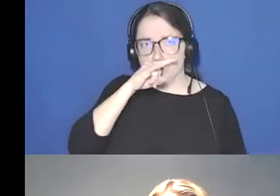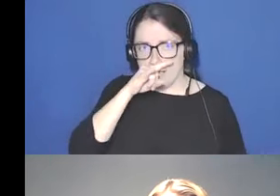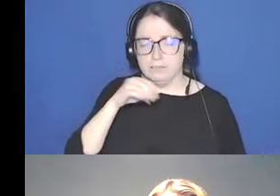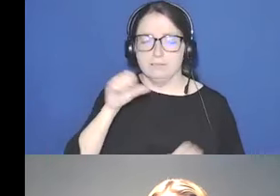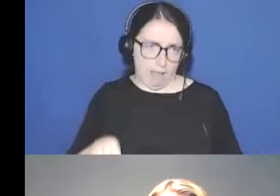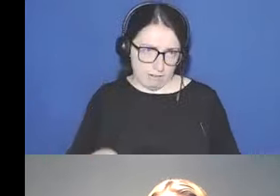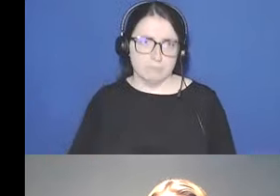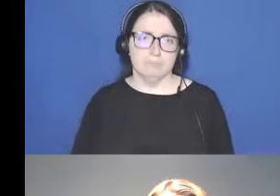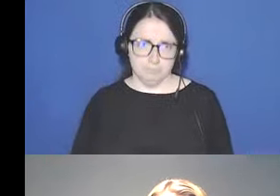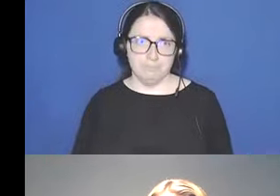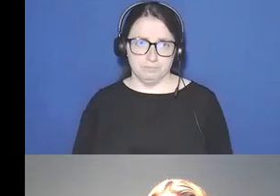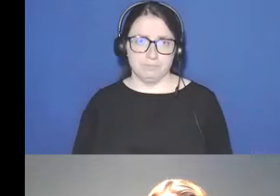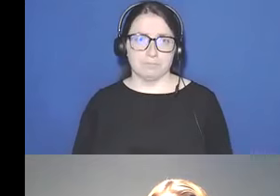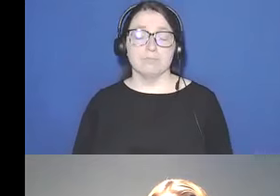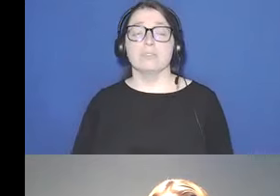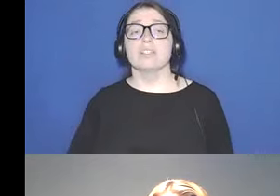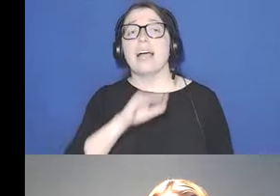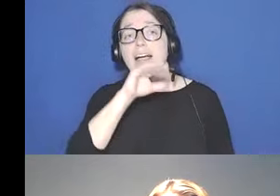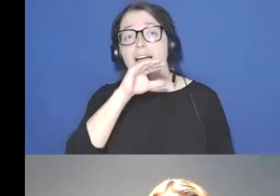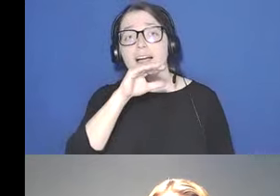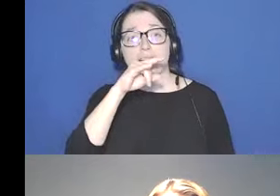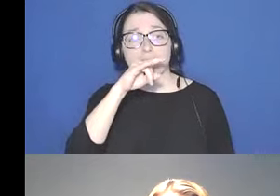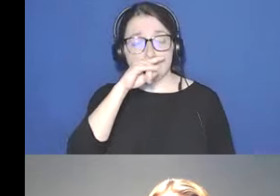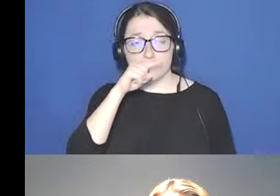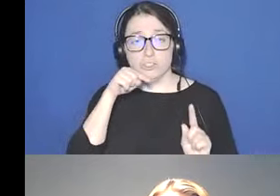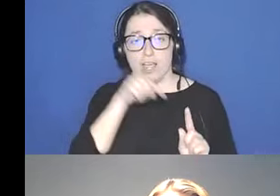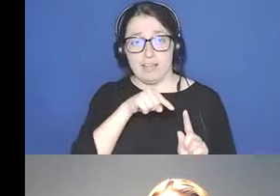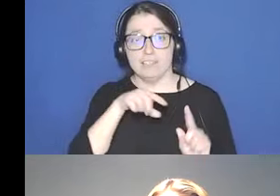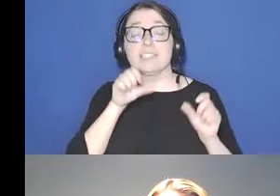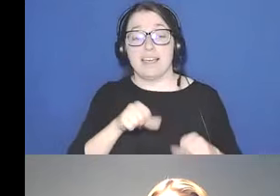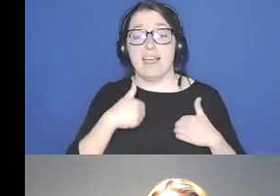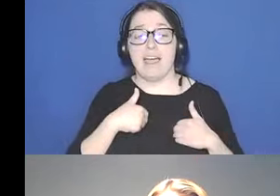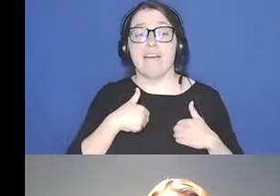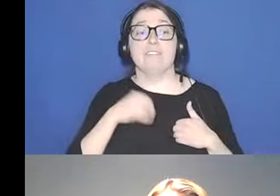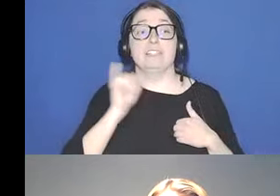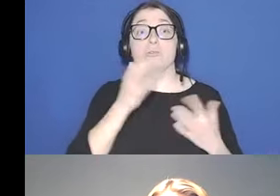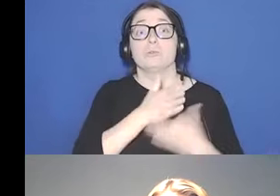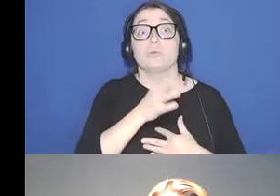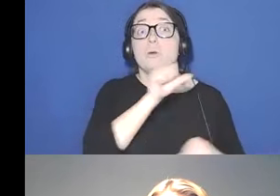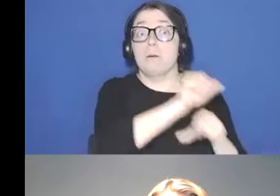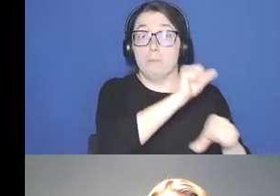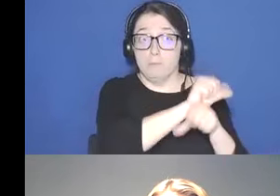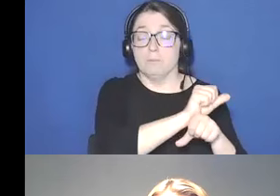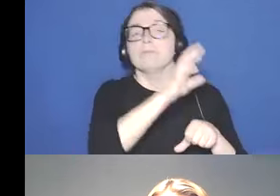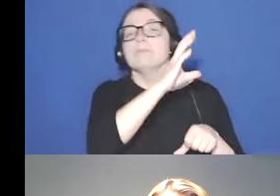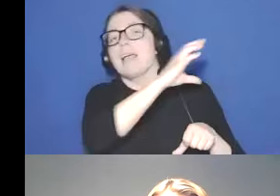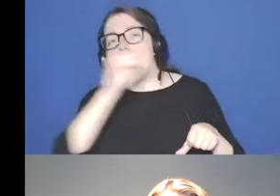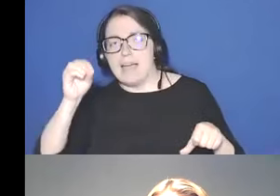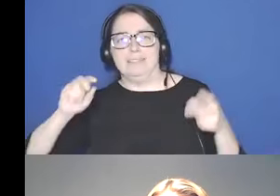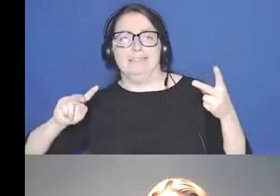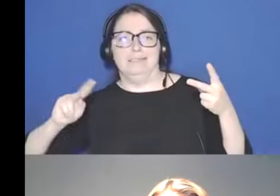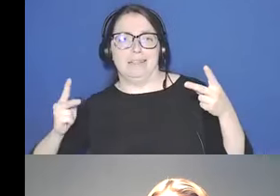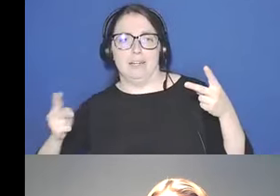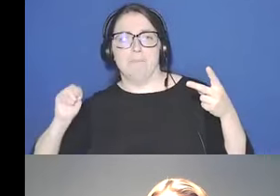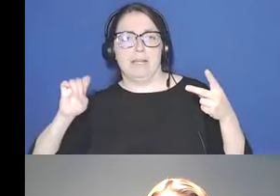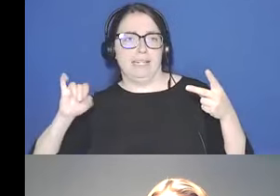have insurance through an employer and a Medicaid-based insurance as a secondary. So again, OPWDD, you